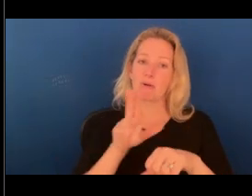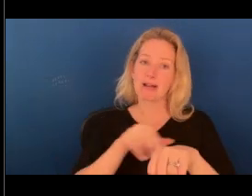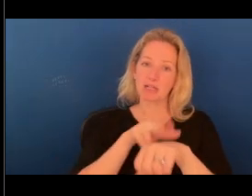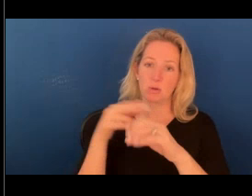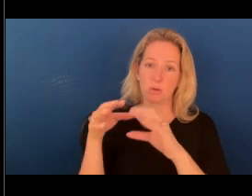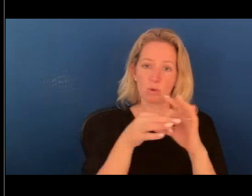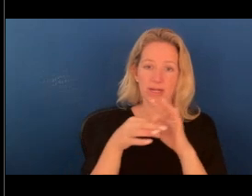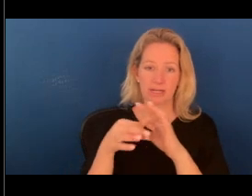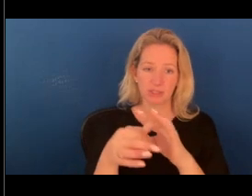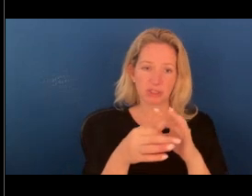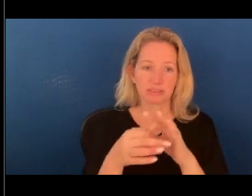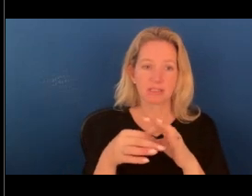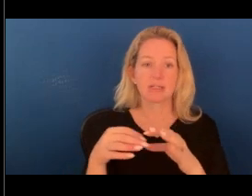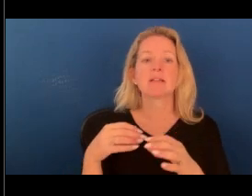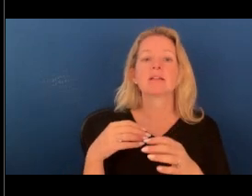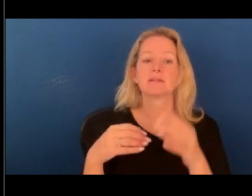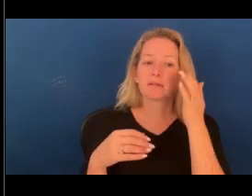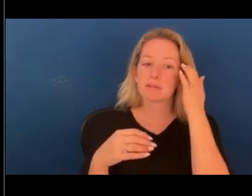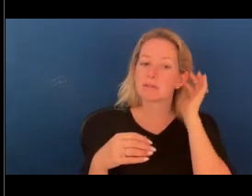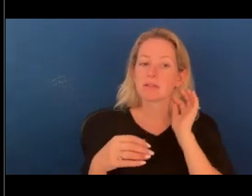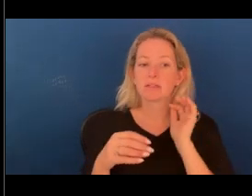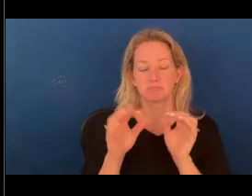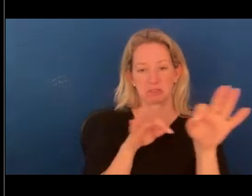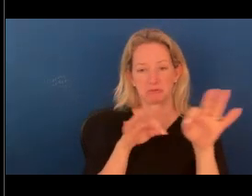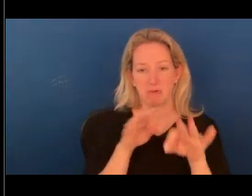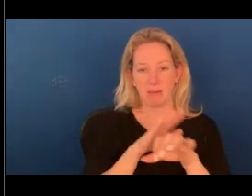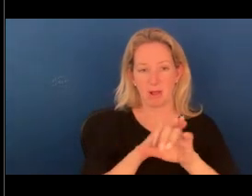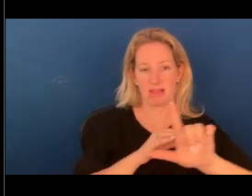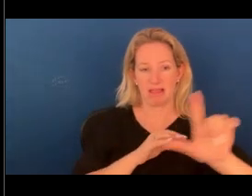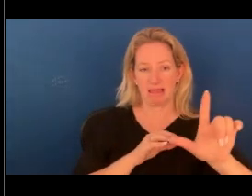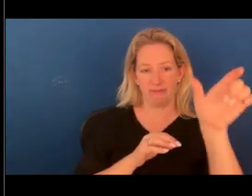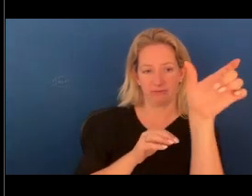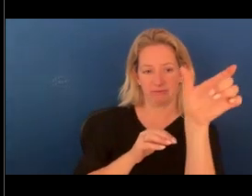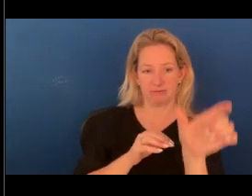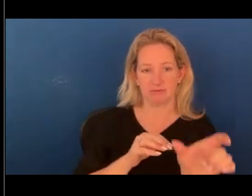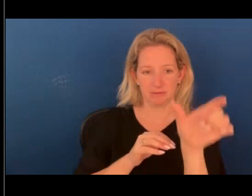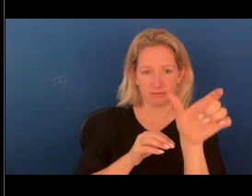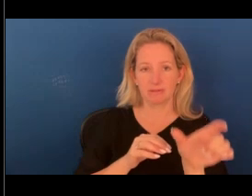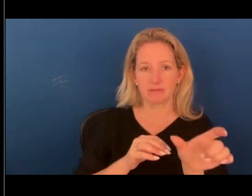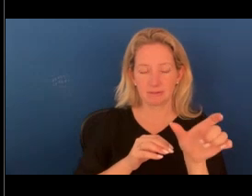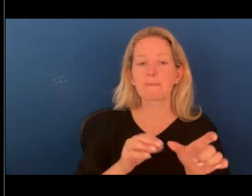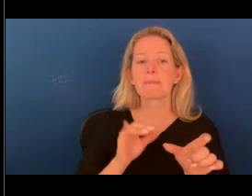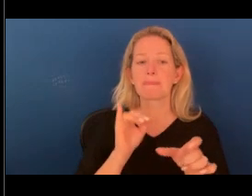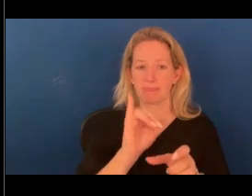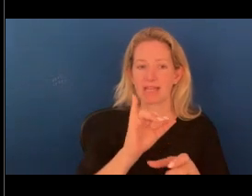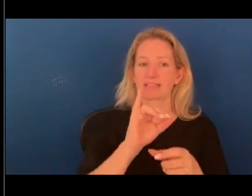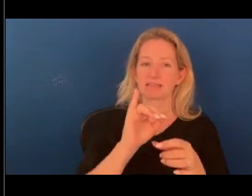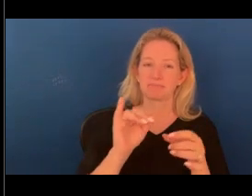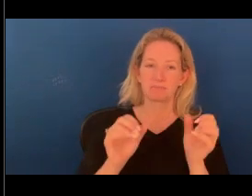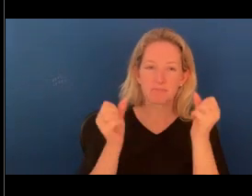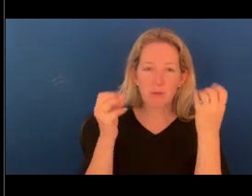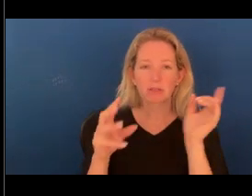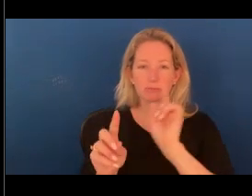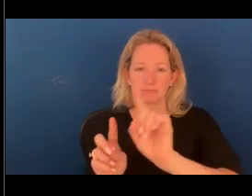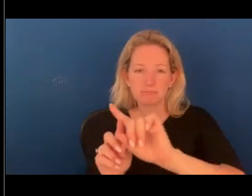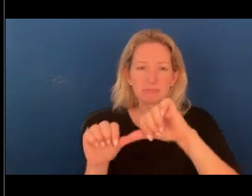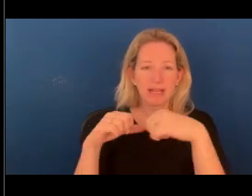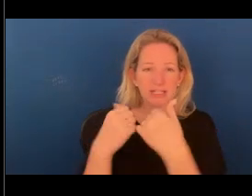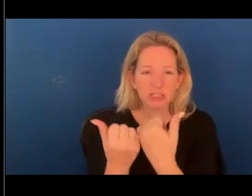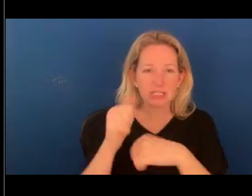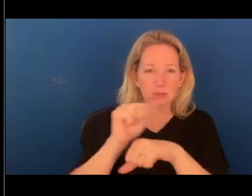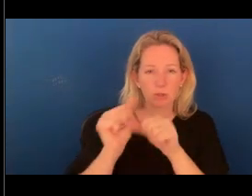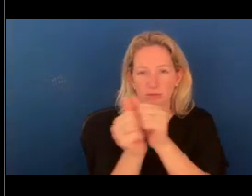in the statute and is described on the left side of the slide, which involves leading an interagency marine debris coordinating committee that